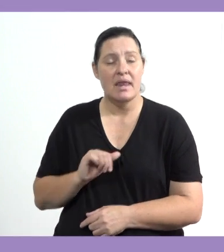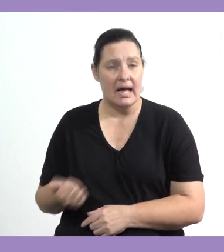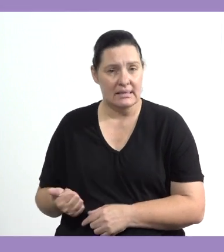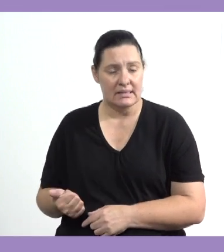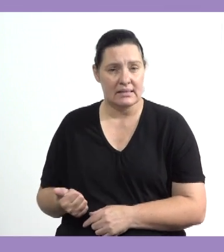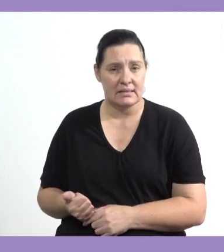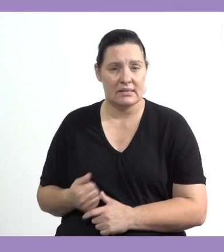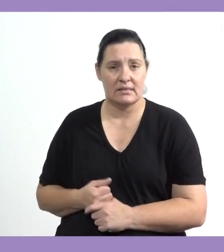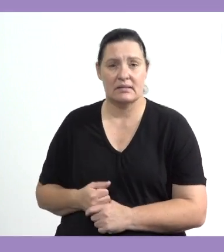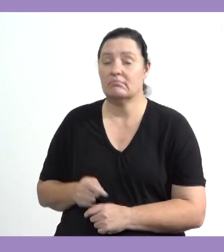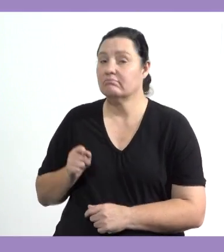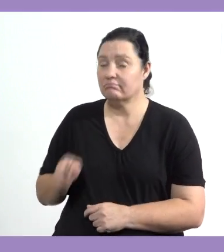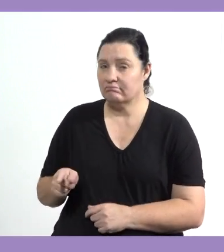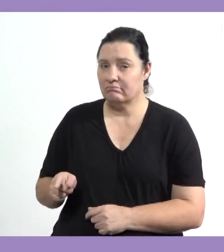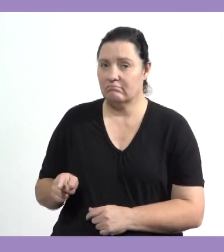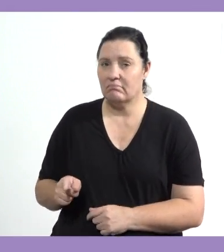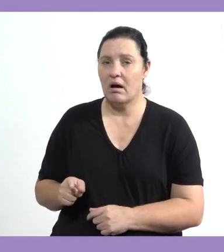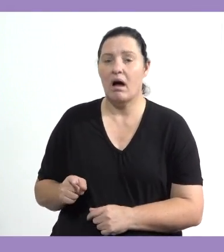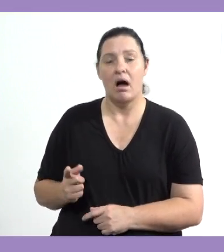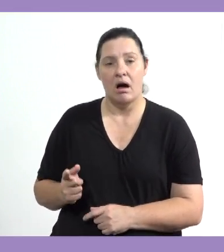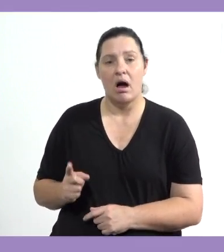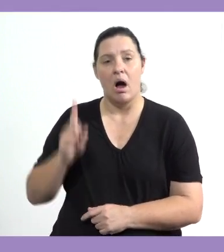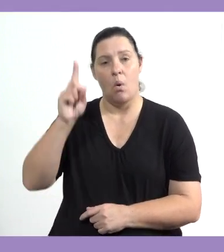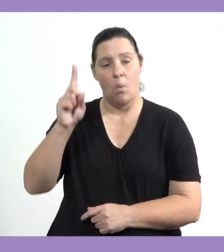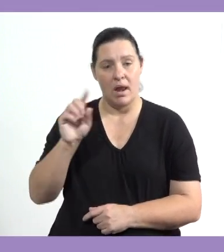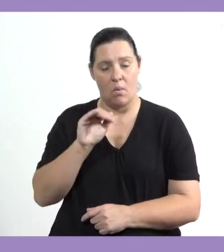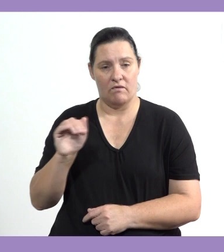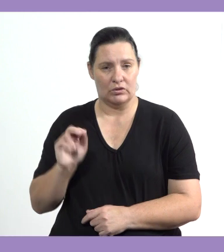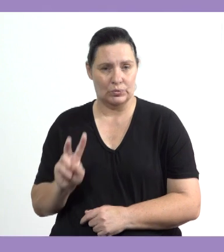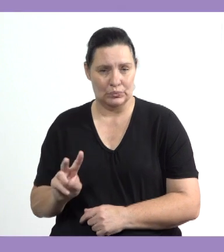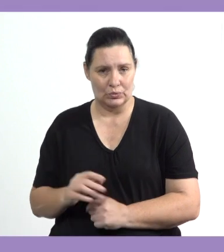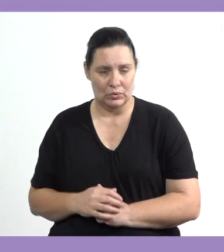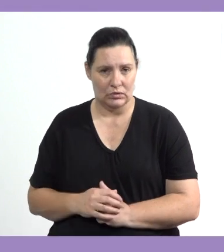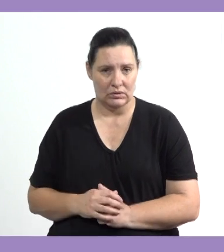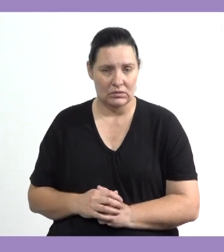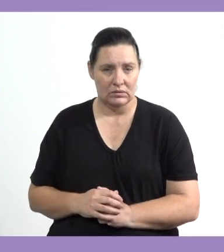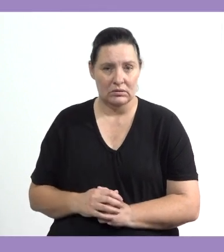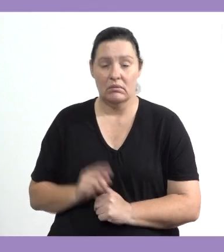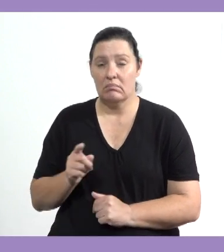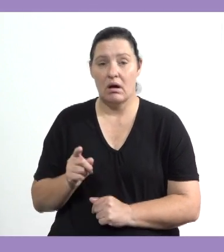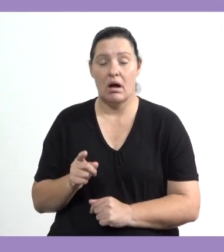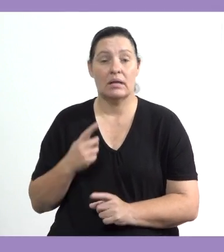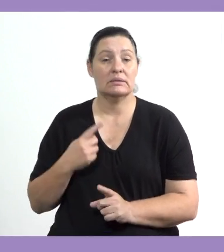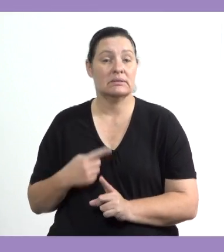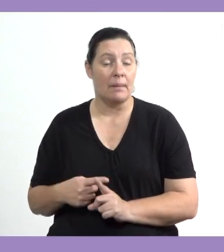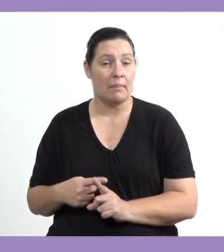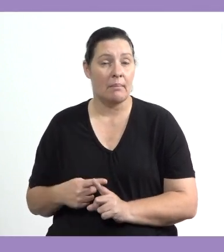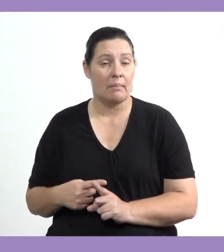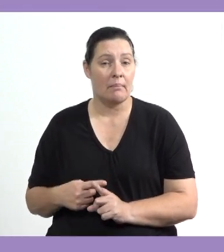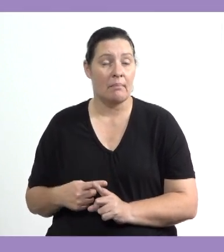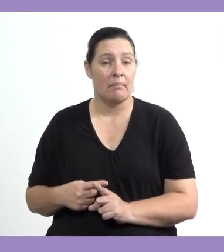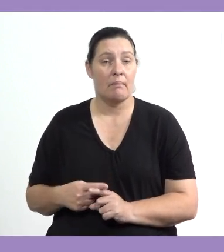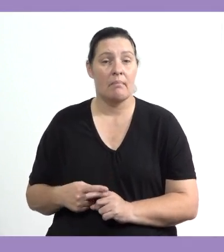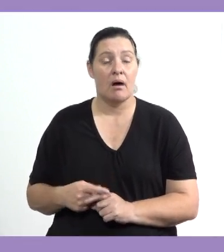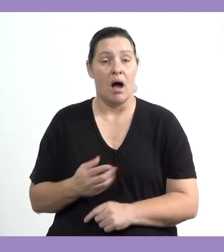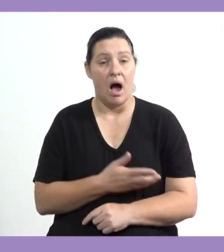the next term? That would be 1 over 2. And if I multiply the 1